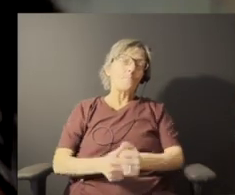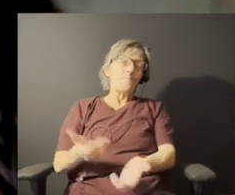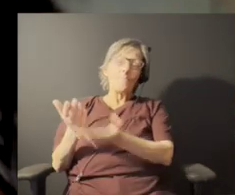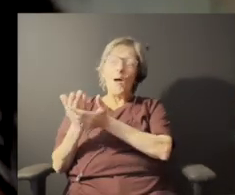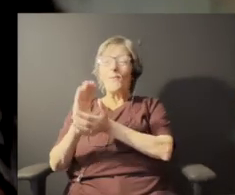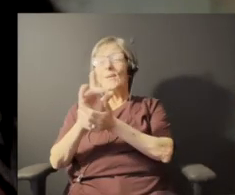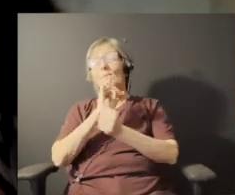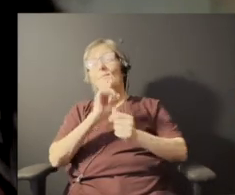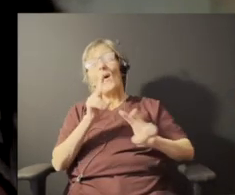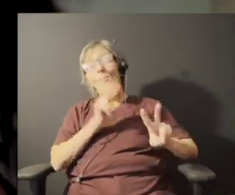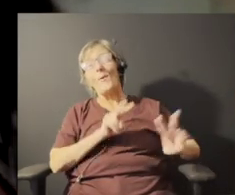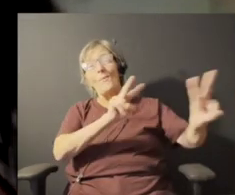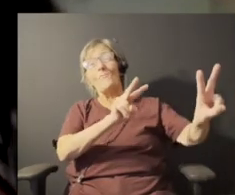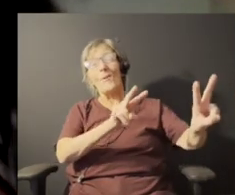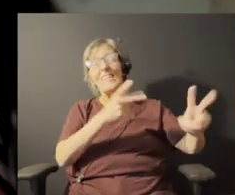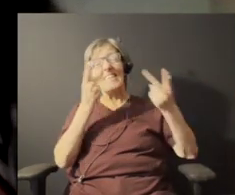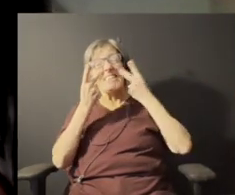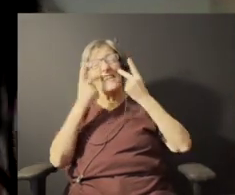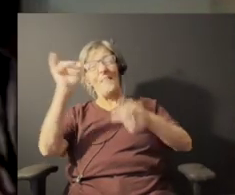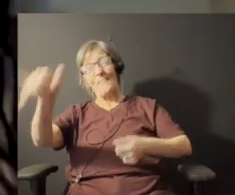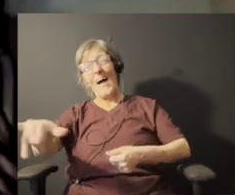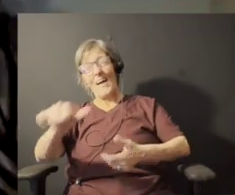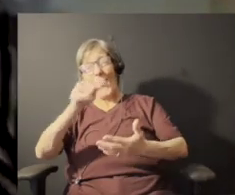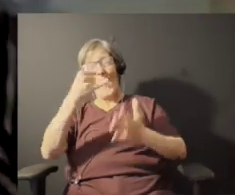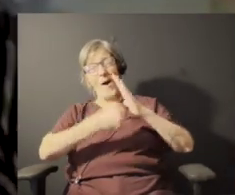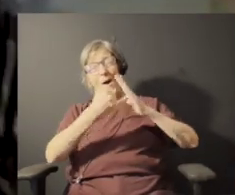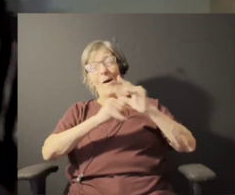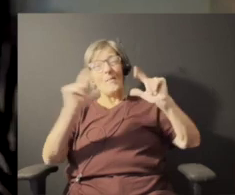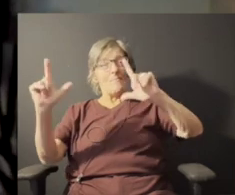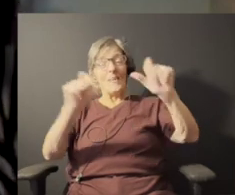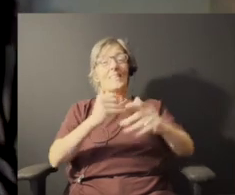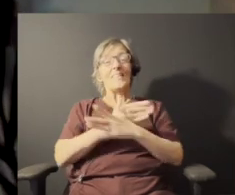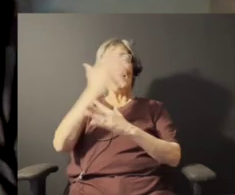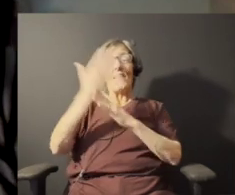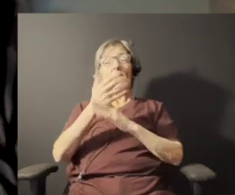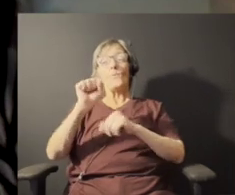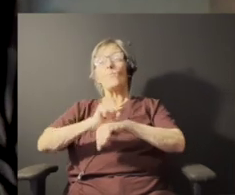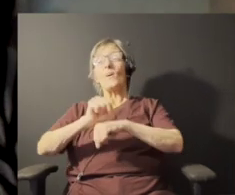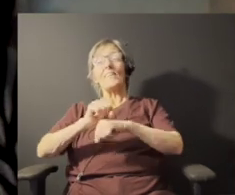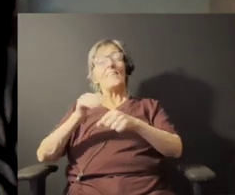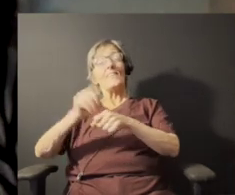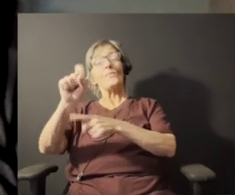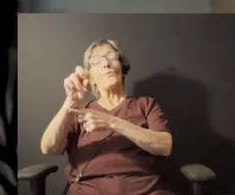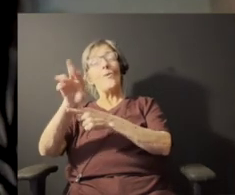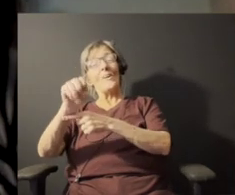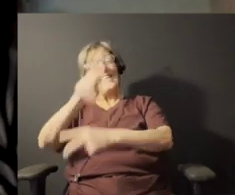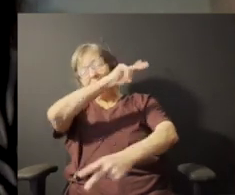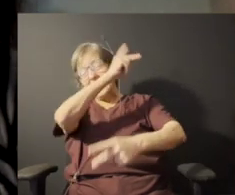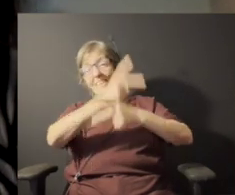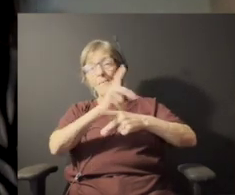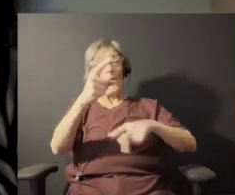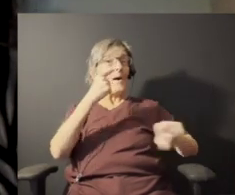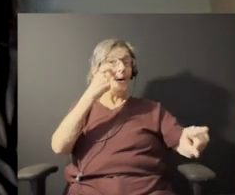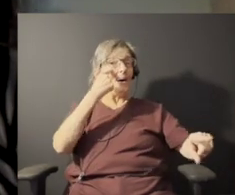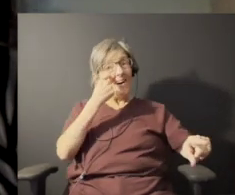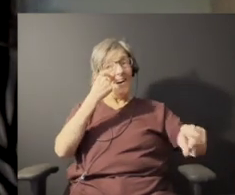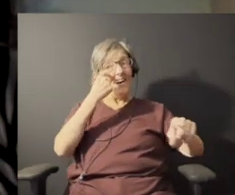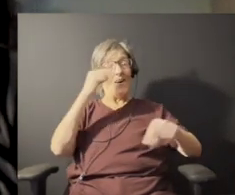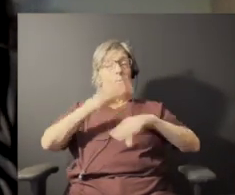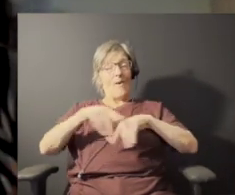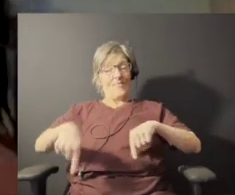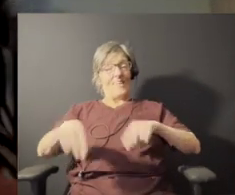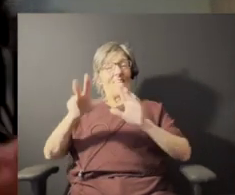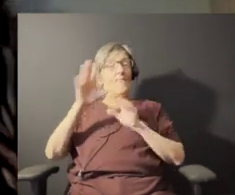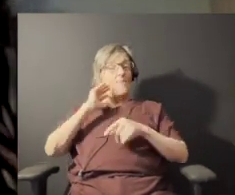All right. Really looking forward to seeing that. And the next work you have in store. So keep your eyes peeled